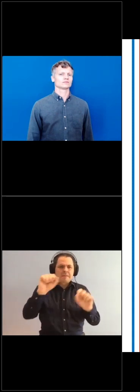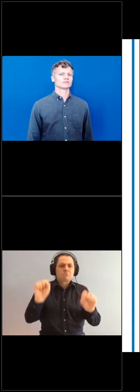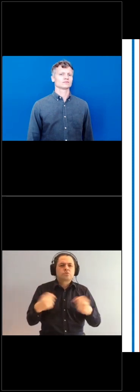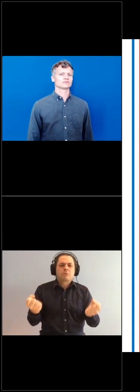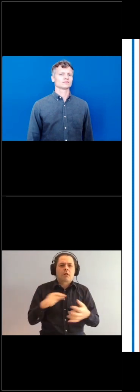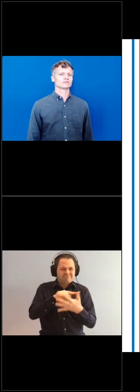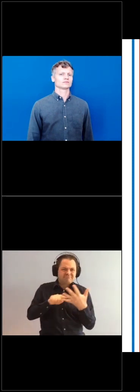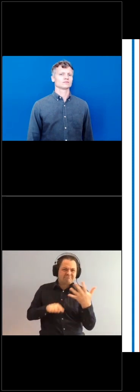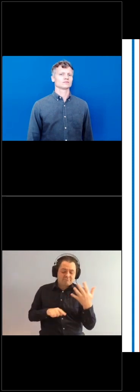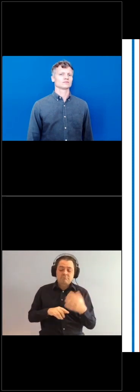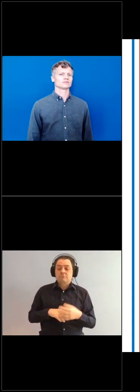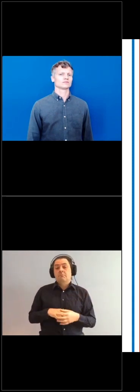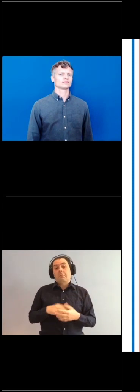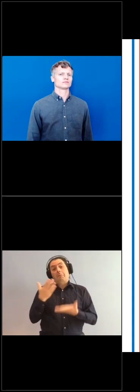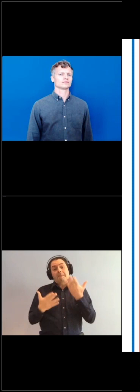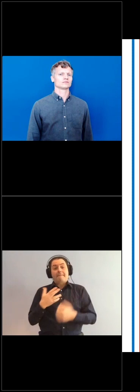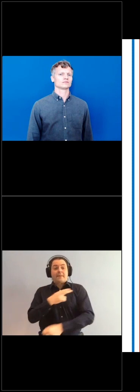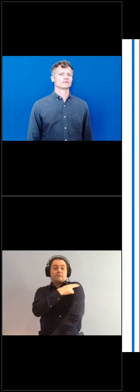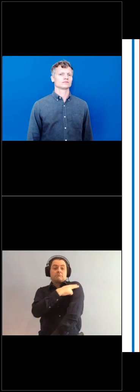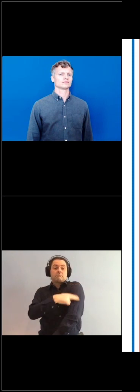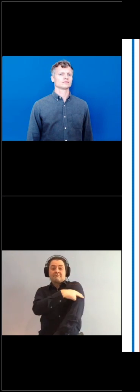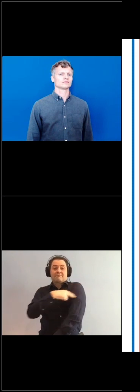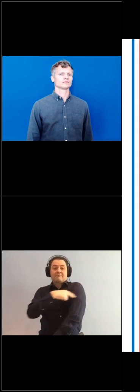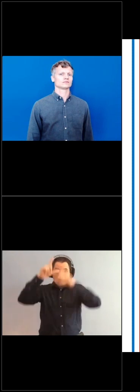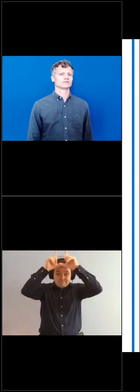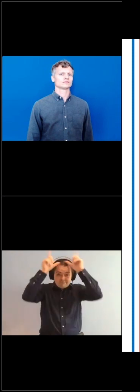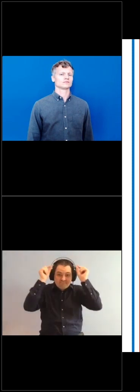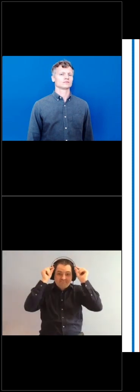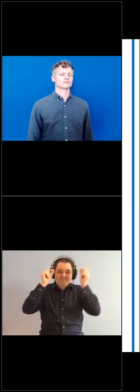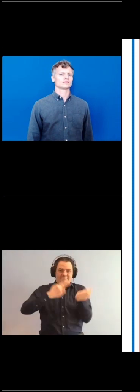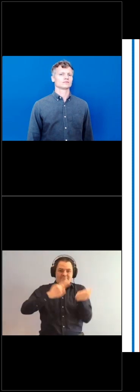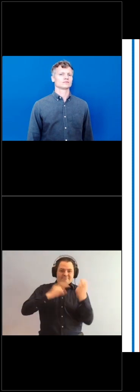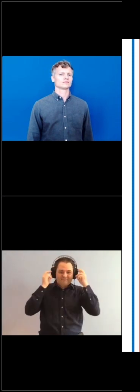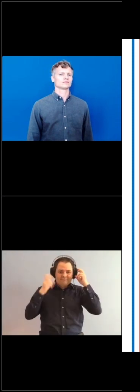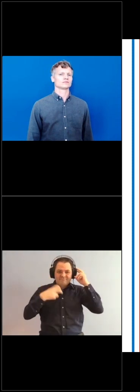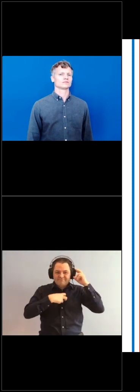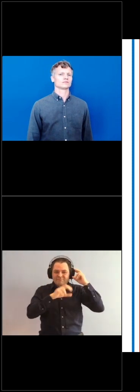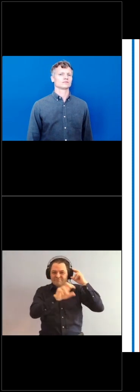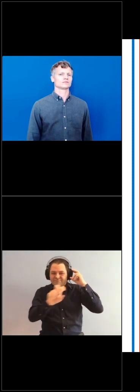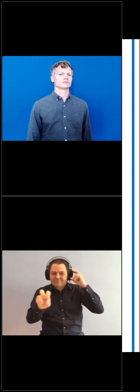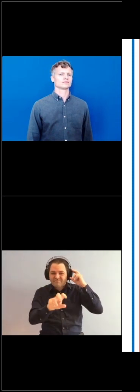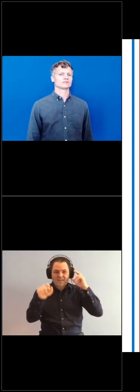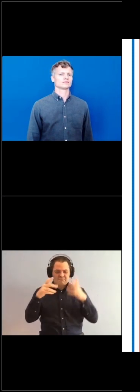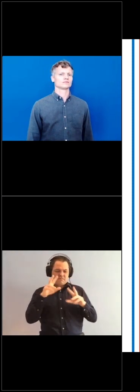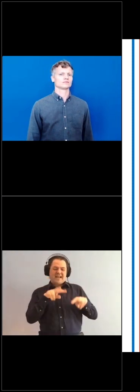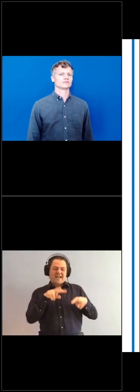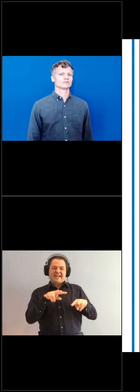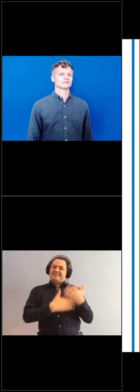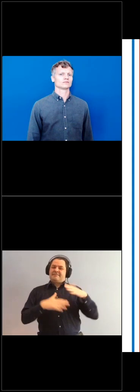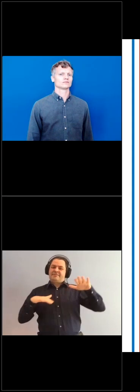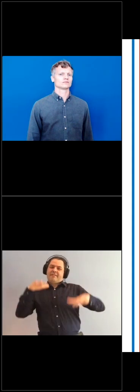staff might be discriminatory and even deny access to services for persons with